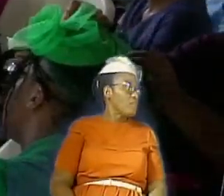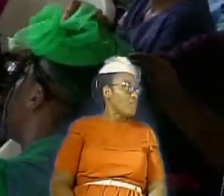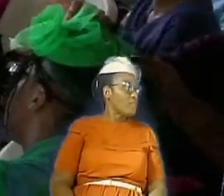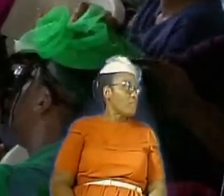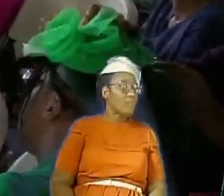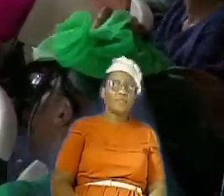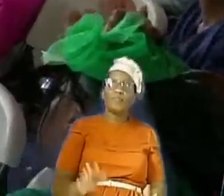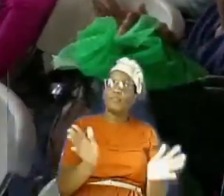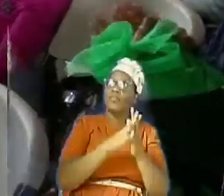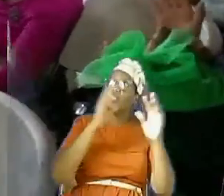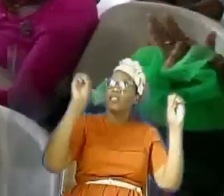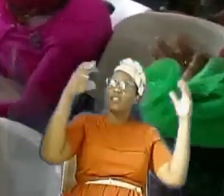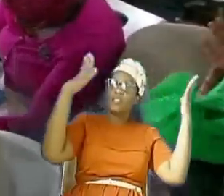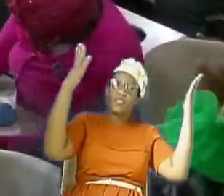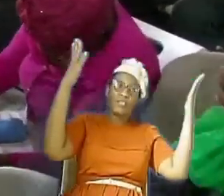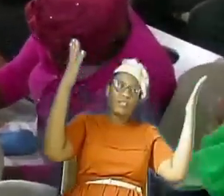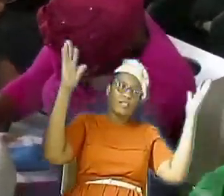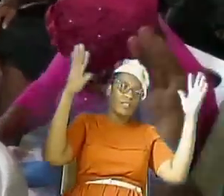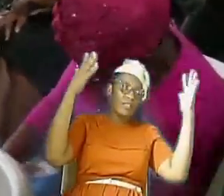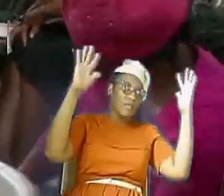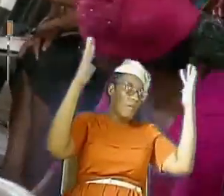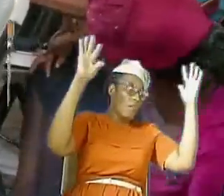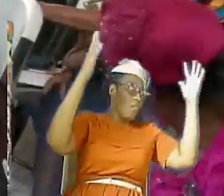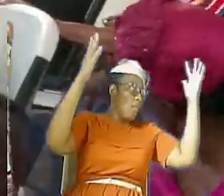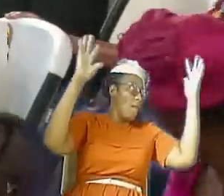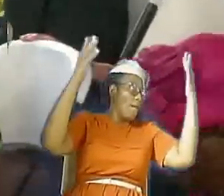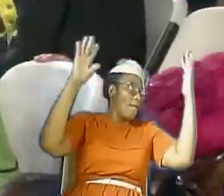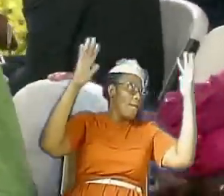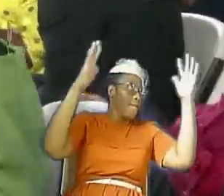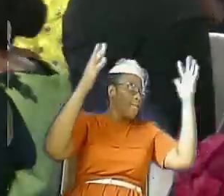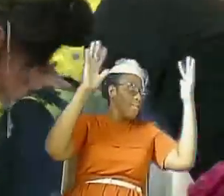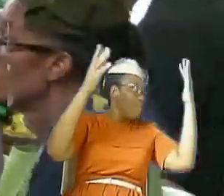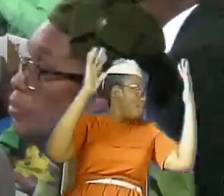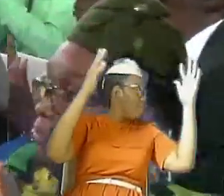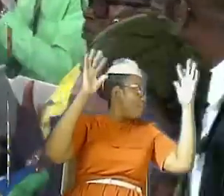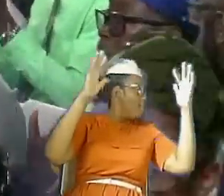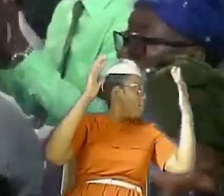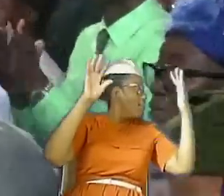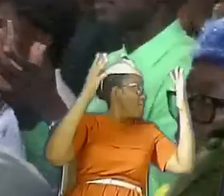time. I know you stood already. Saints, let's put our hands together. God bless you. God